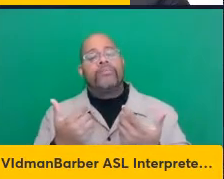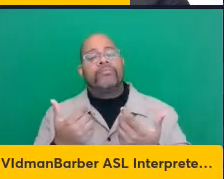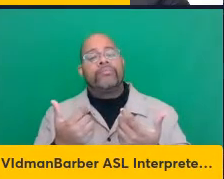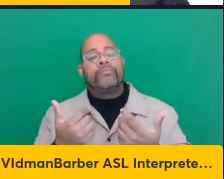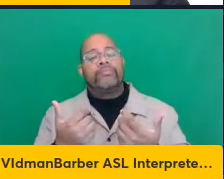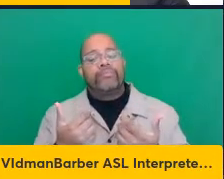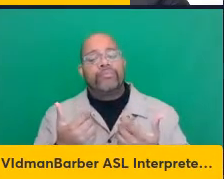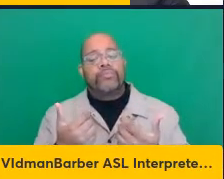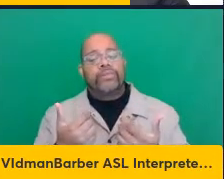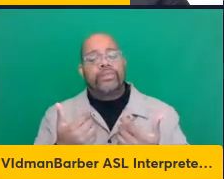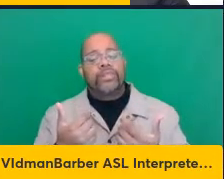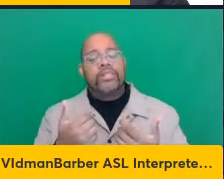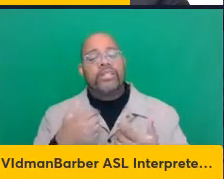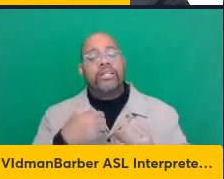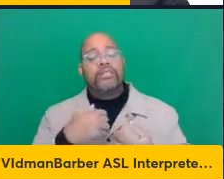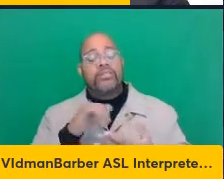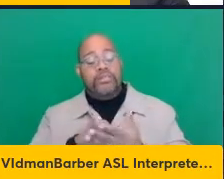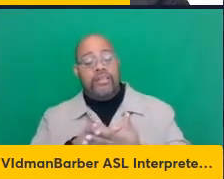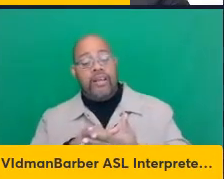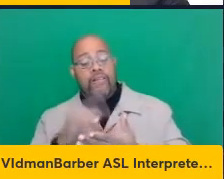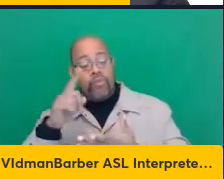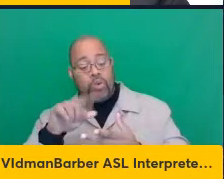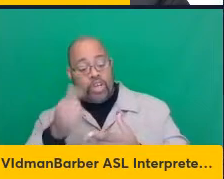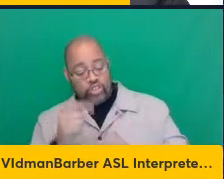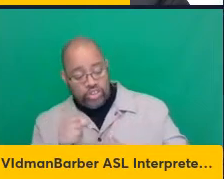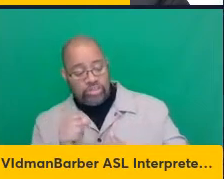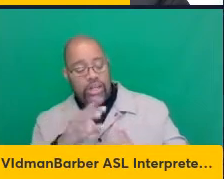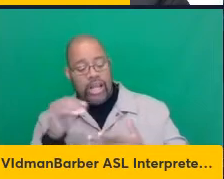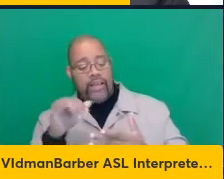supply chain for reagents and consumables.